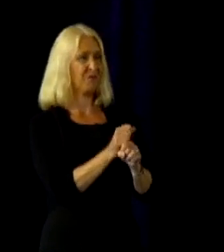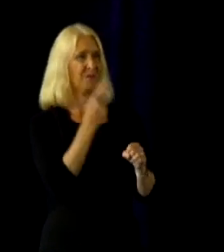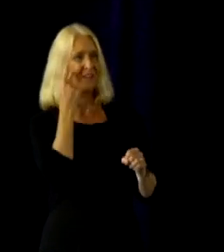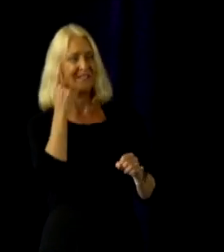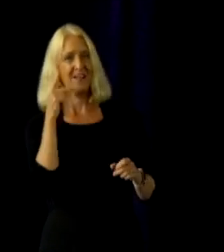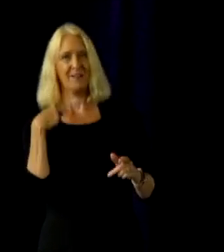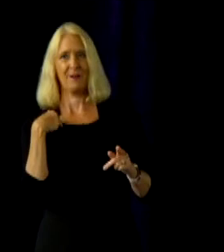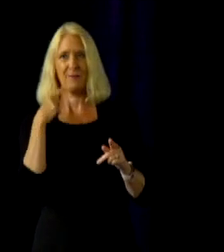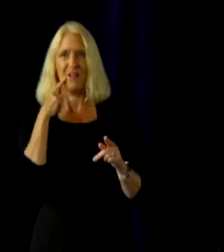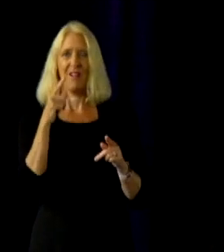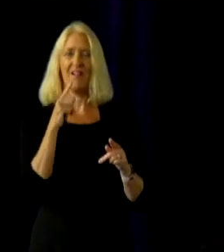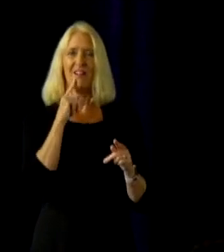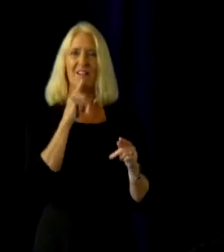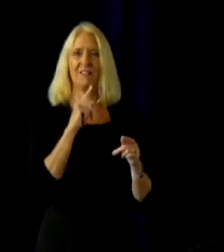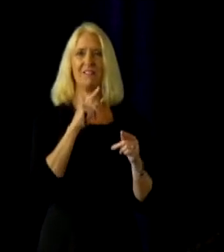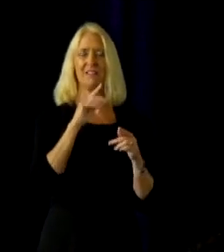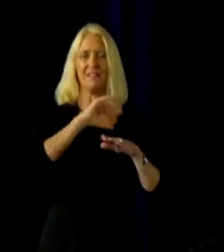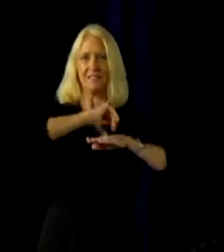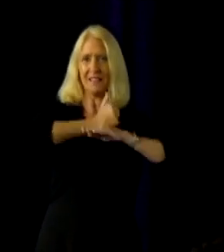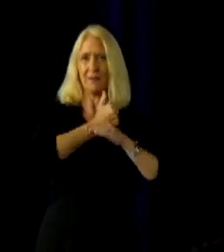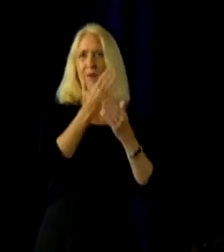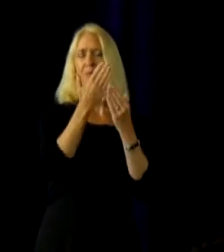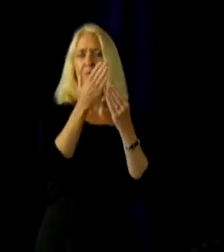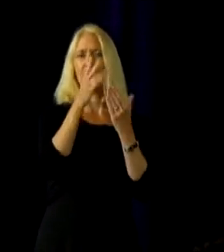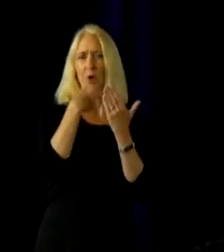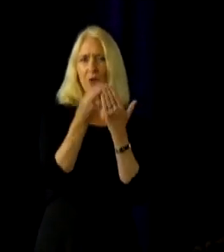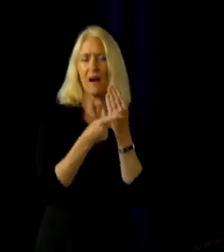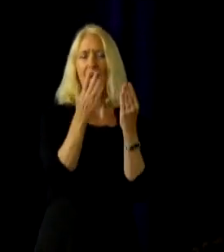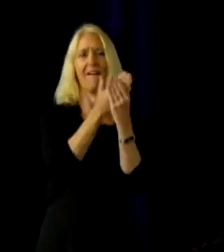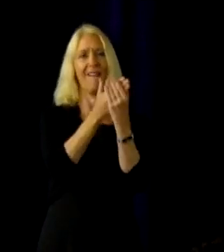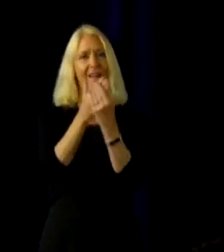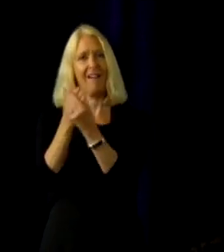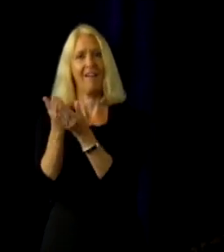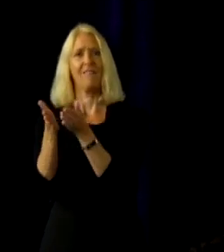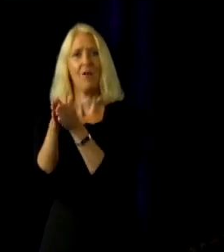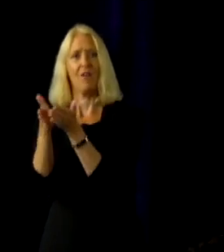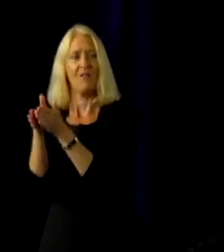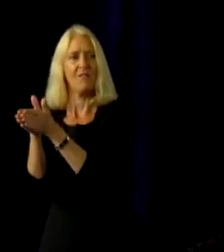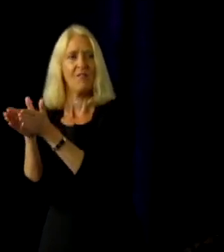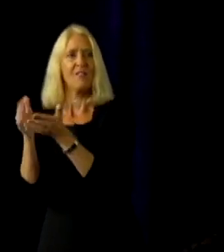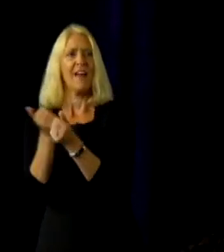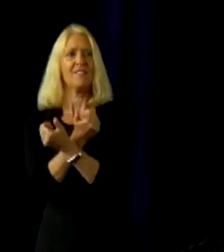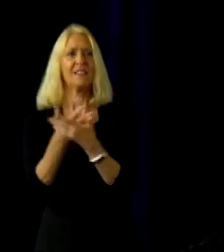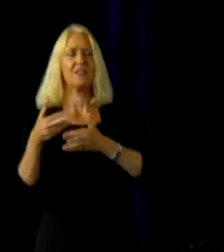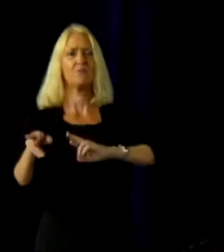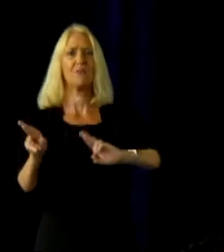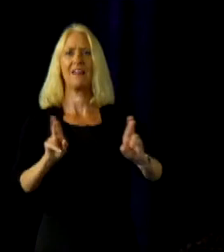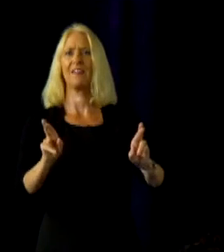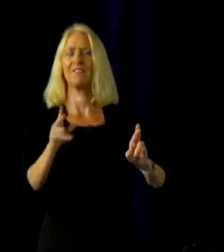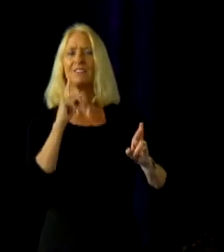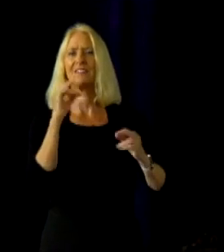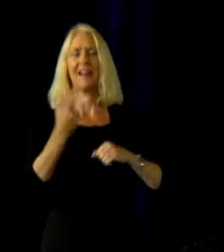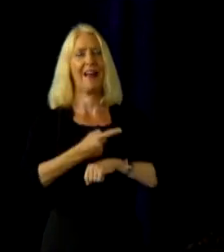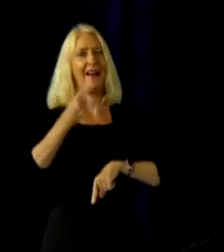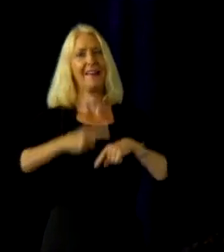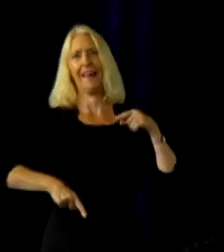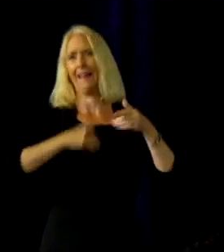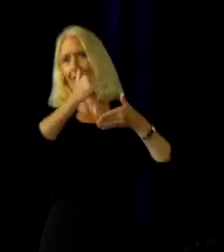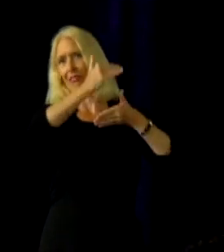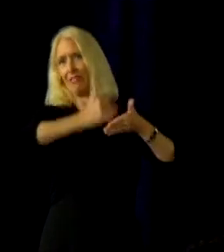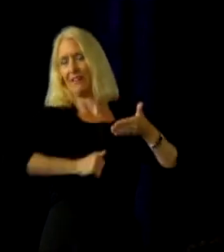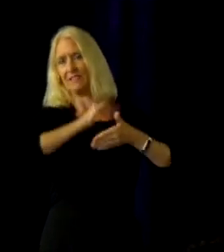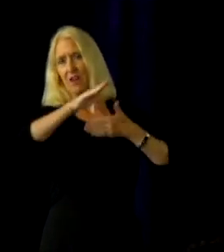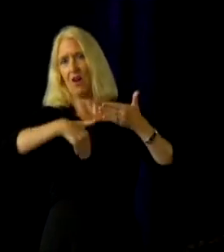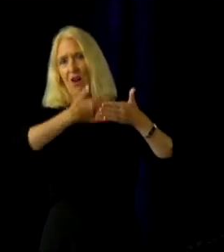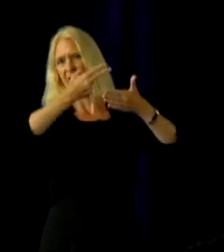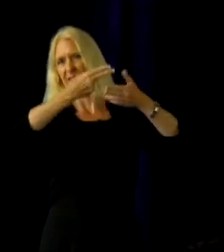the programs that you're holding in your hand, people getting ready for every aspect of that today. And while we can't call everybody out for name,